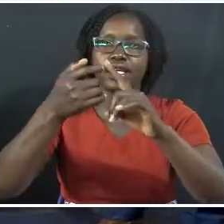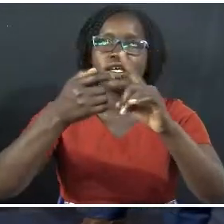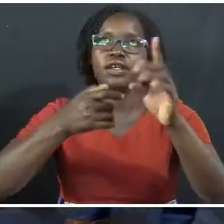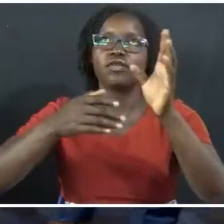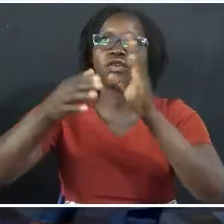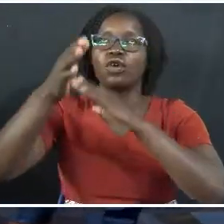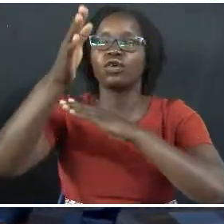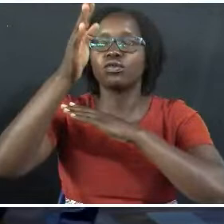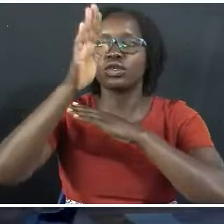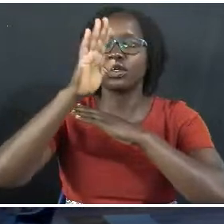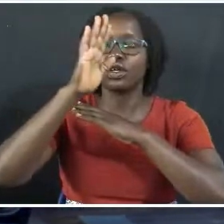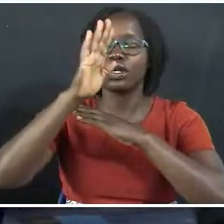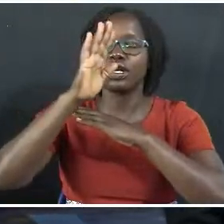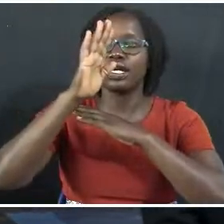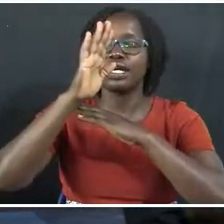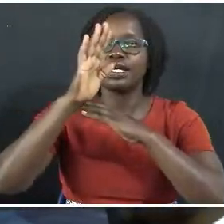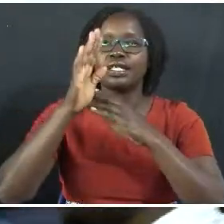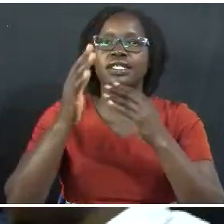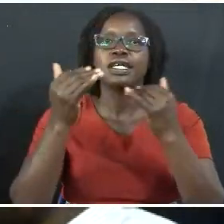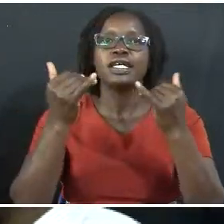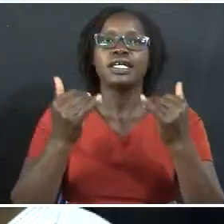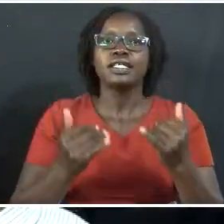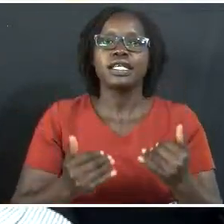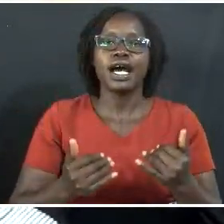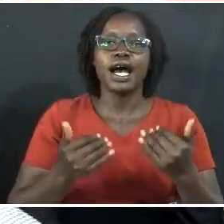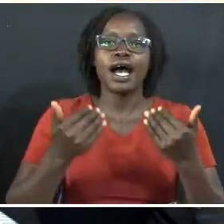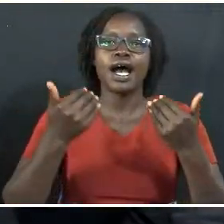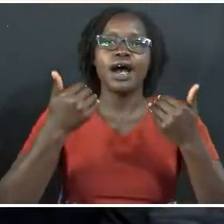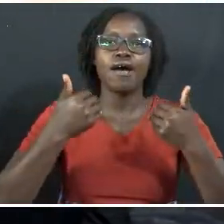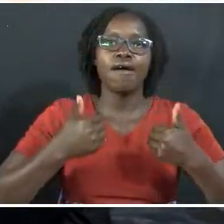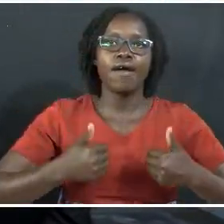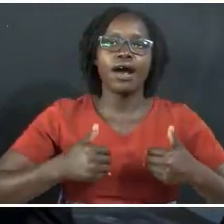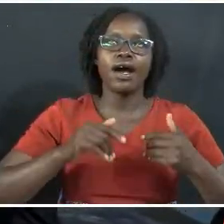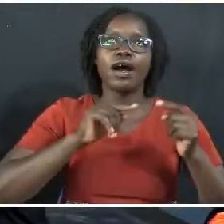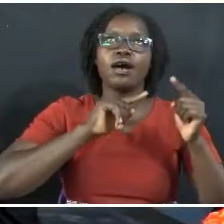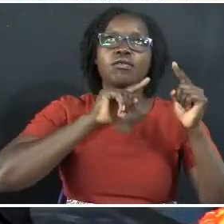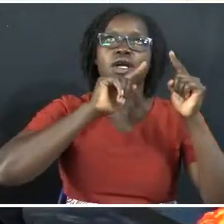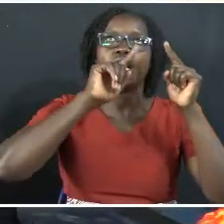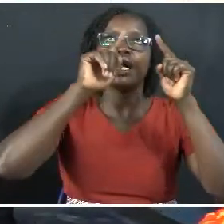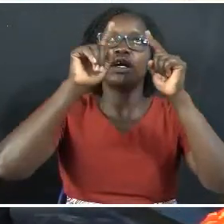Just come to me up here. I want to have a word with you. God bless you.